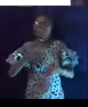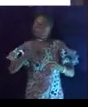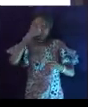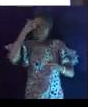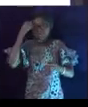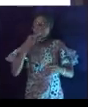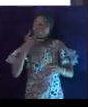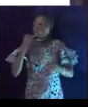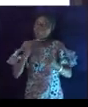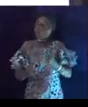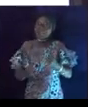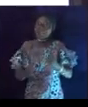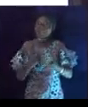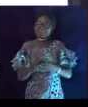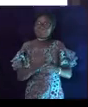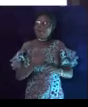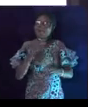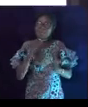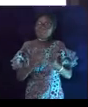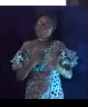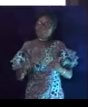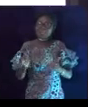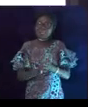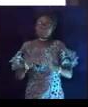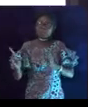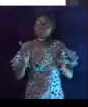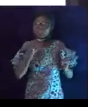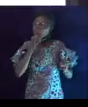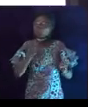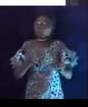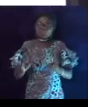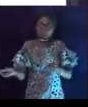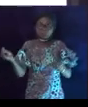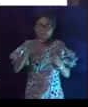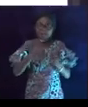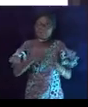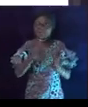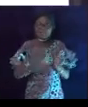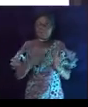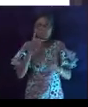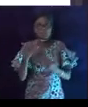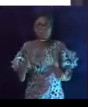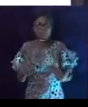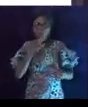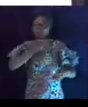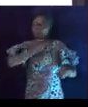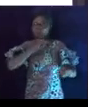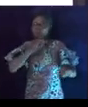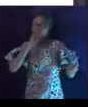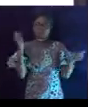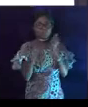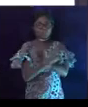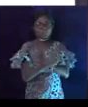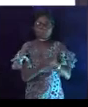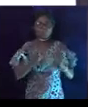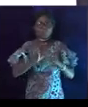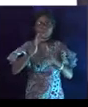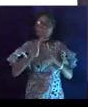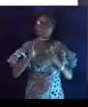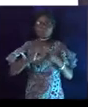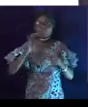links it. What is important that you must not miss out, my friend, is the fact that the first thing you do